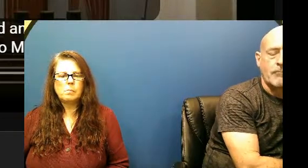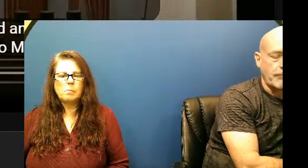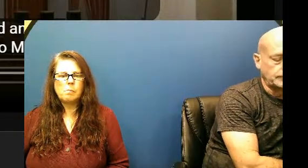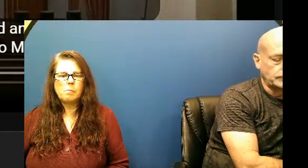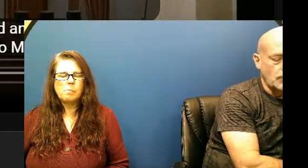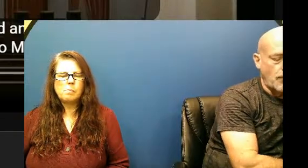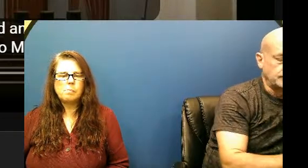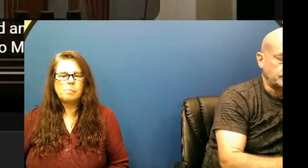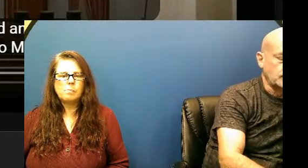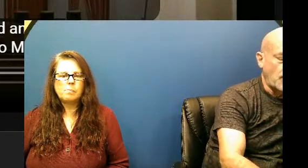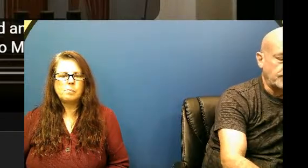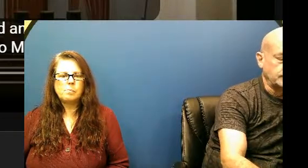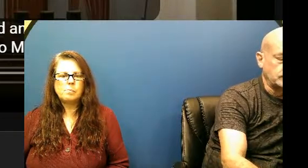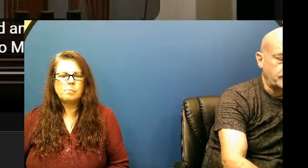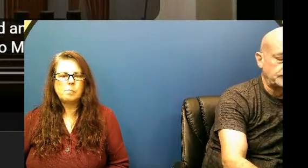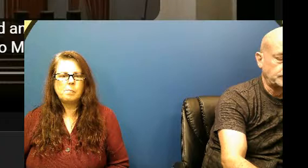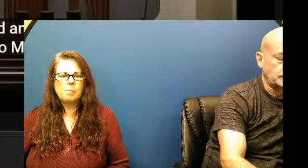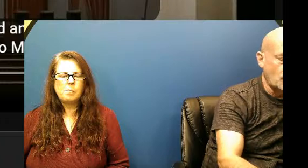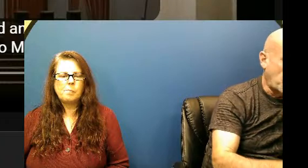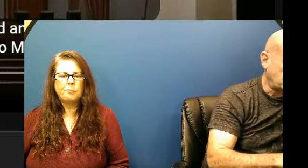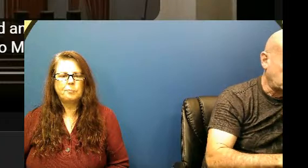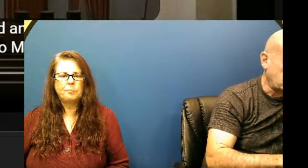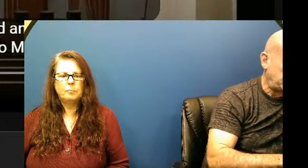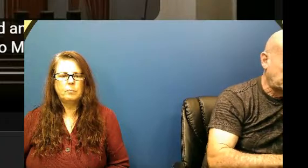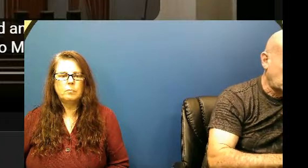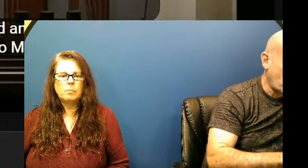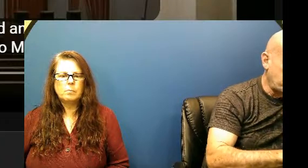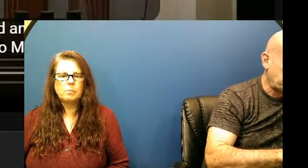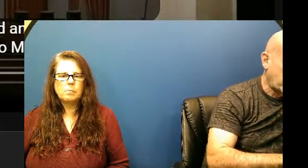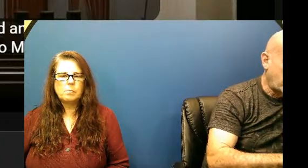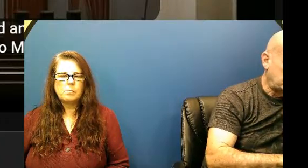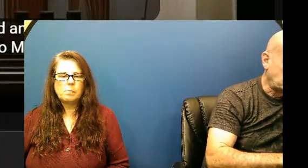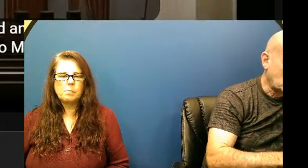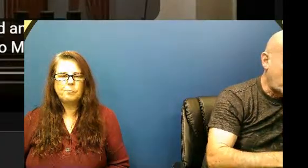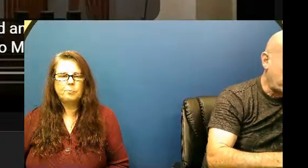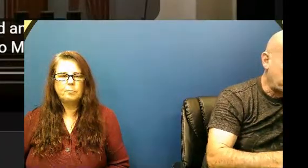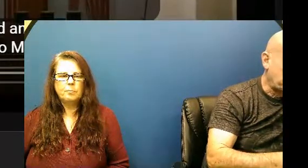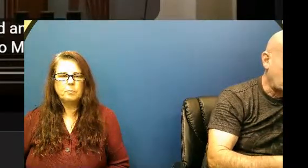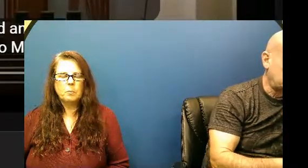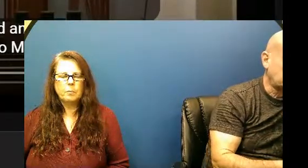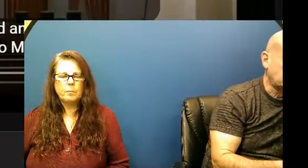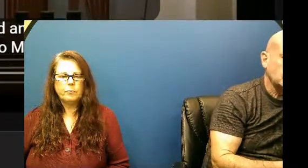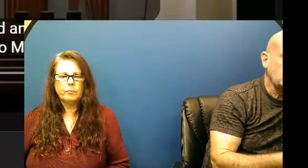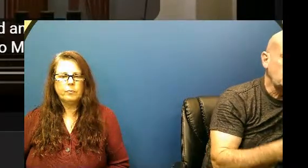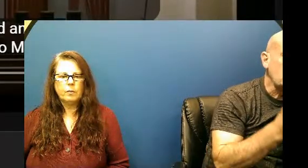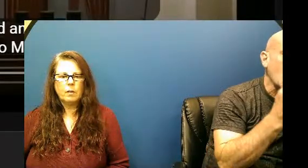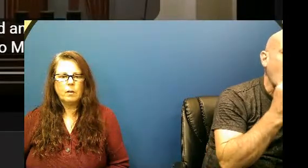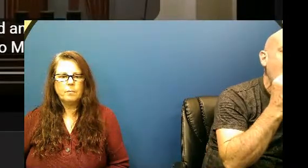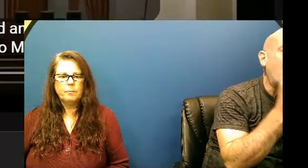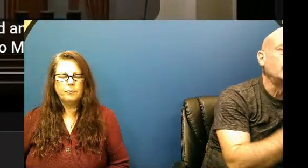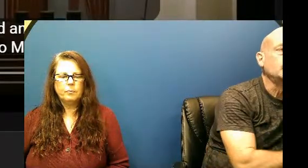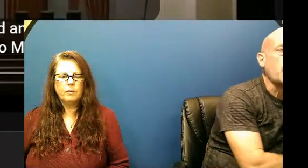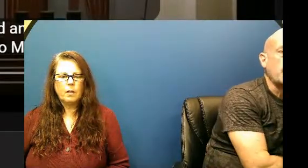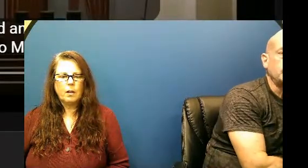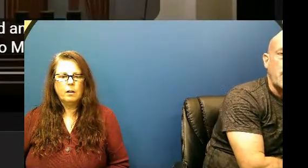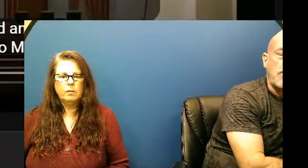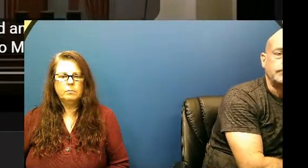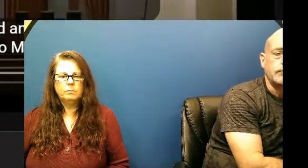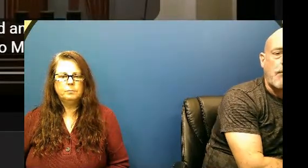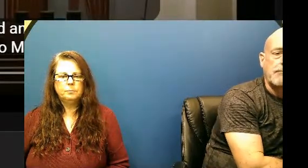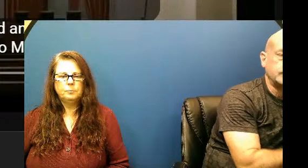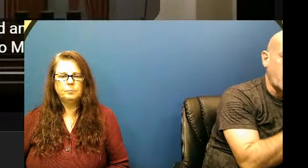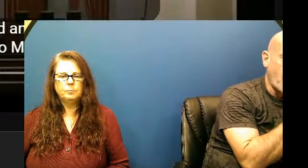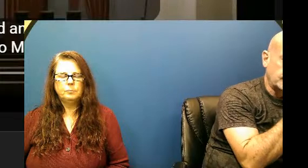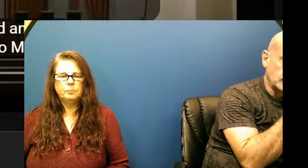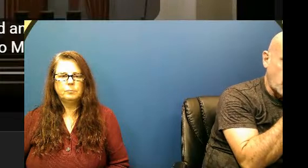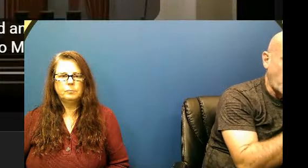has to be no. Congress doesn't care about what's on TikTok. They don't care about the expression. That's shown by the